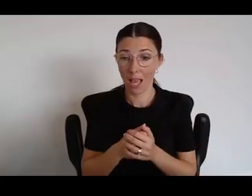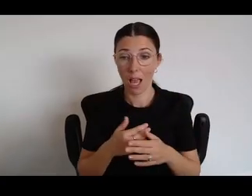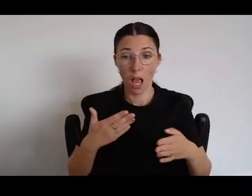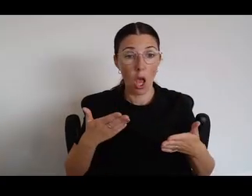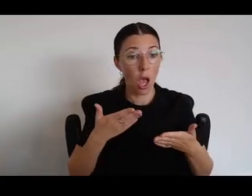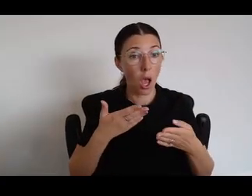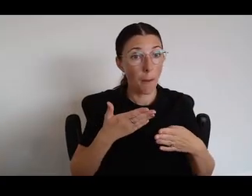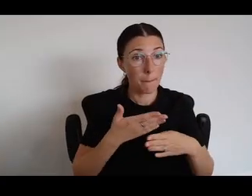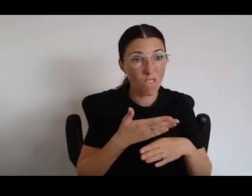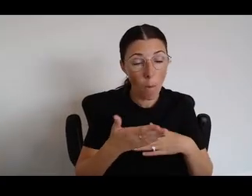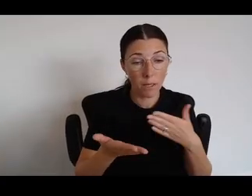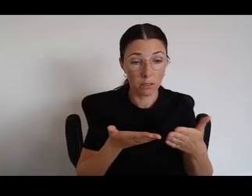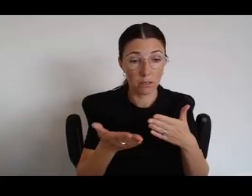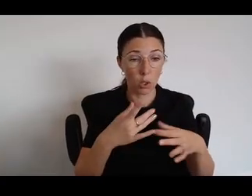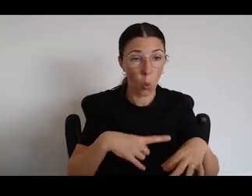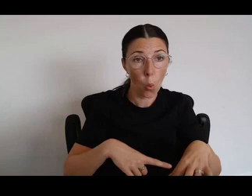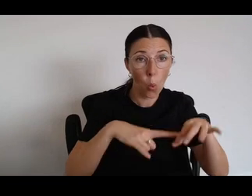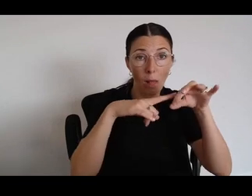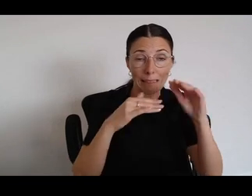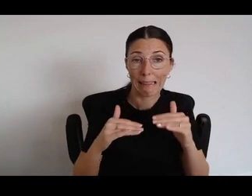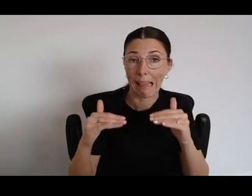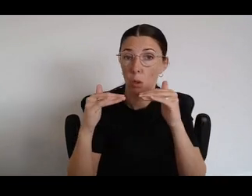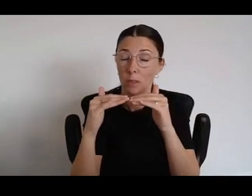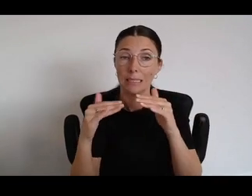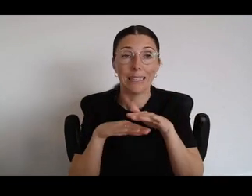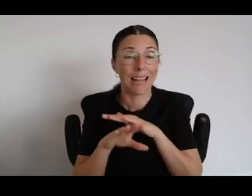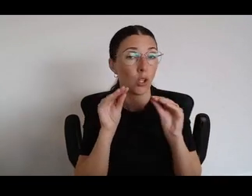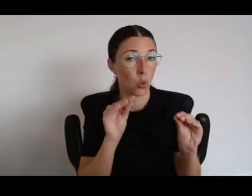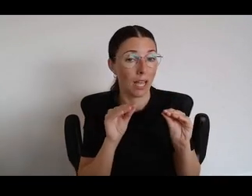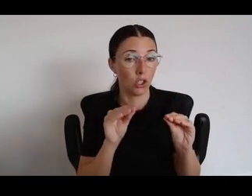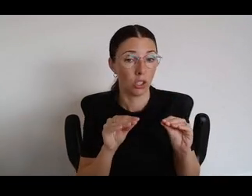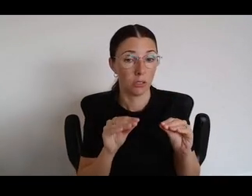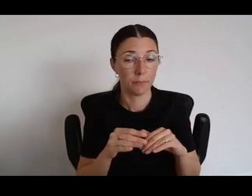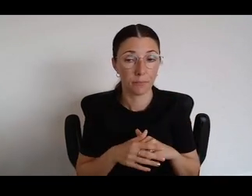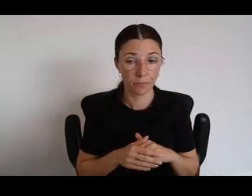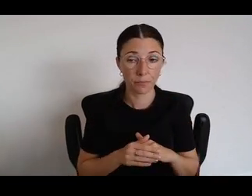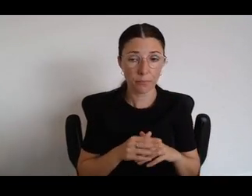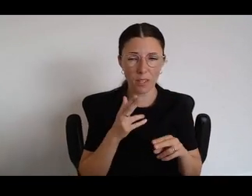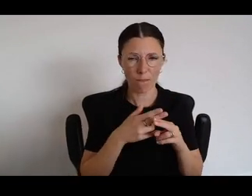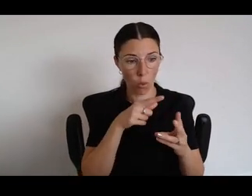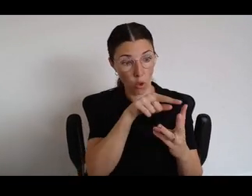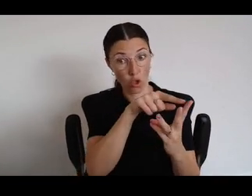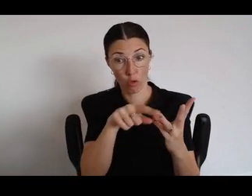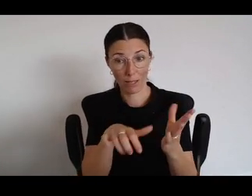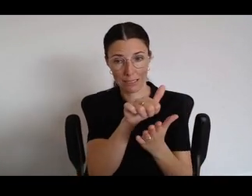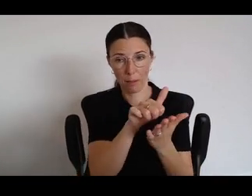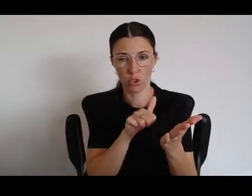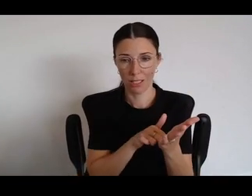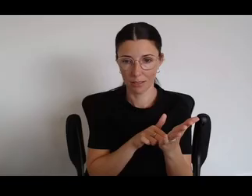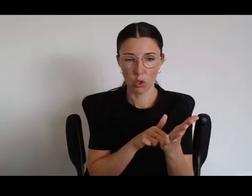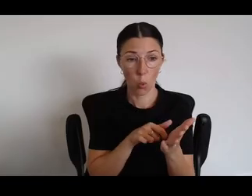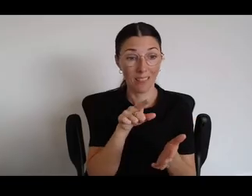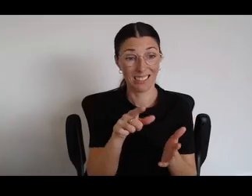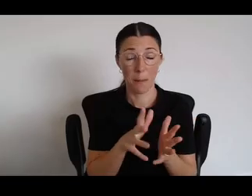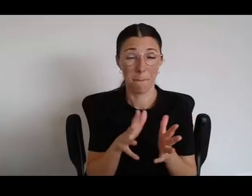quality or equity in education regarding these 2 or 3 subjects. So this has been a kind of a big part